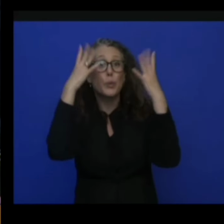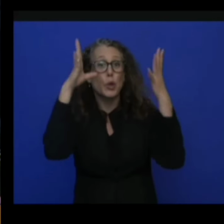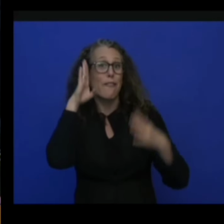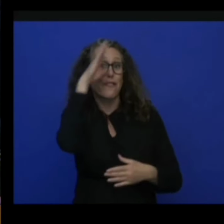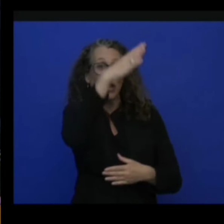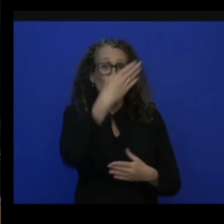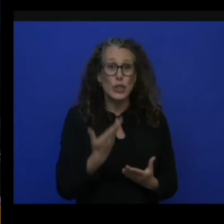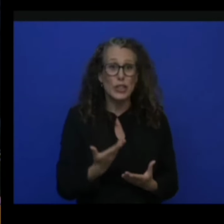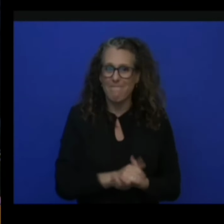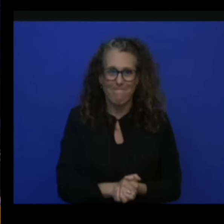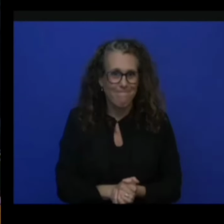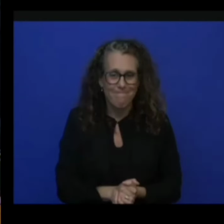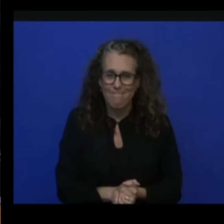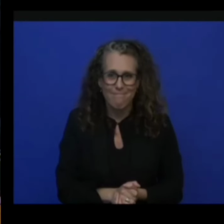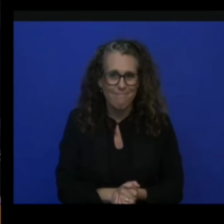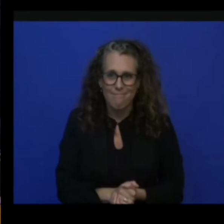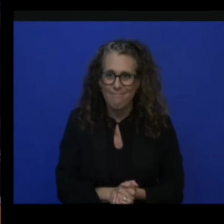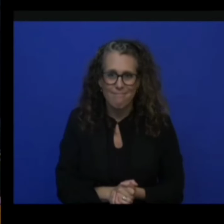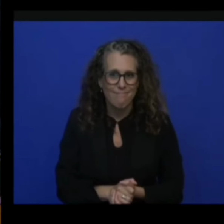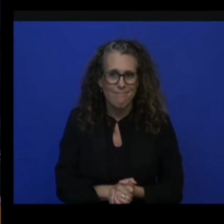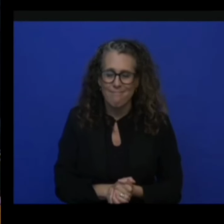work